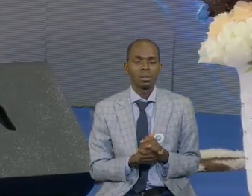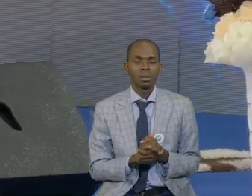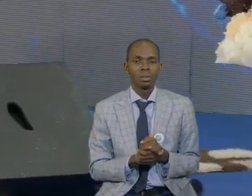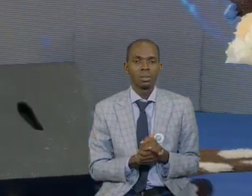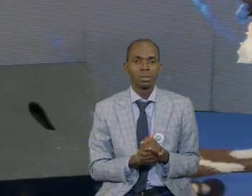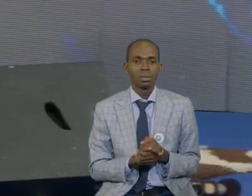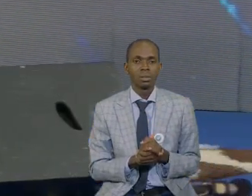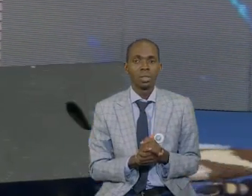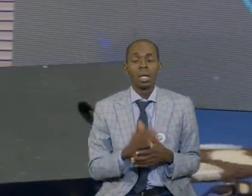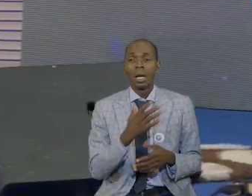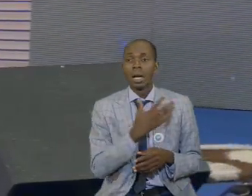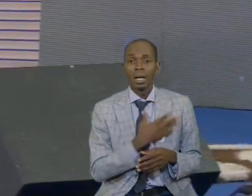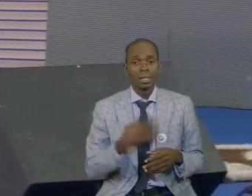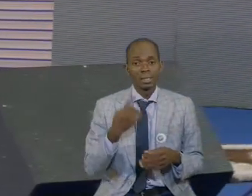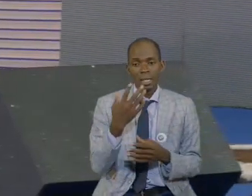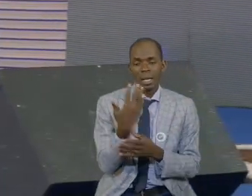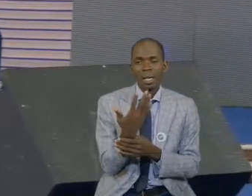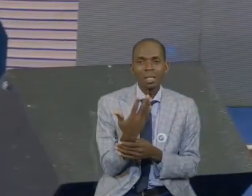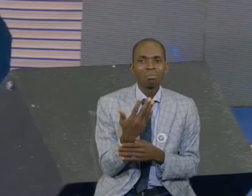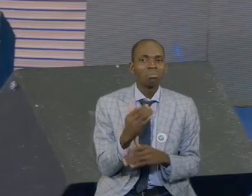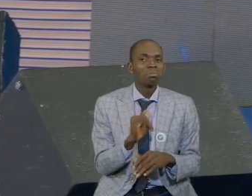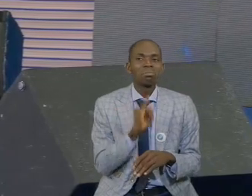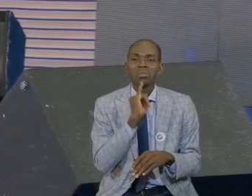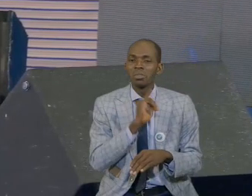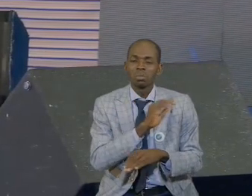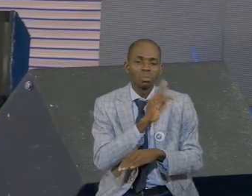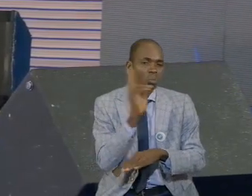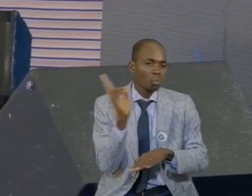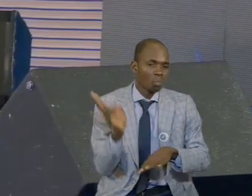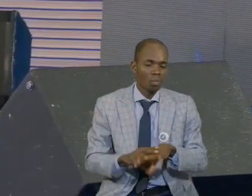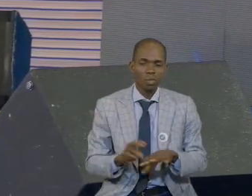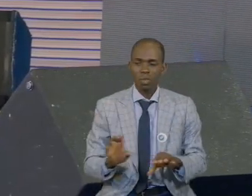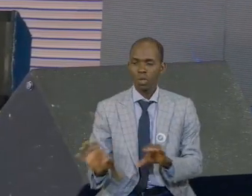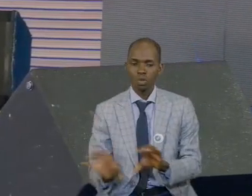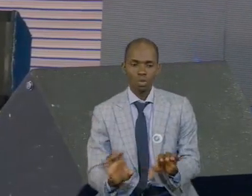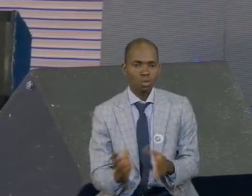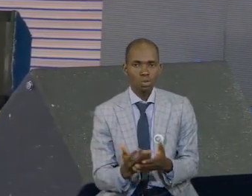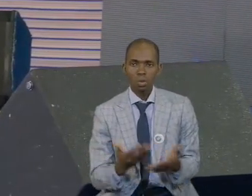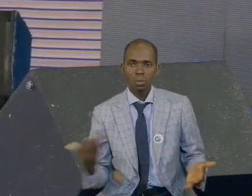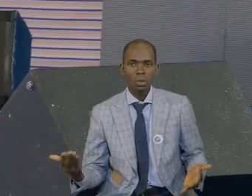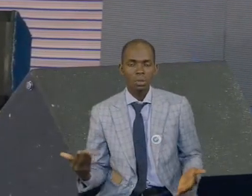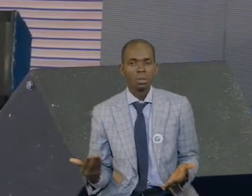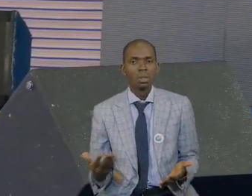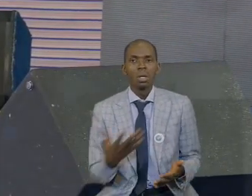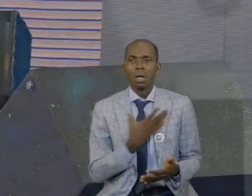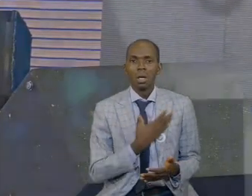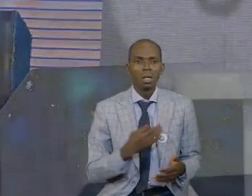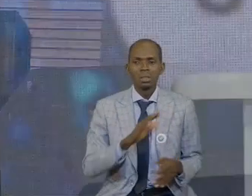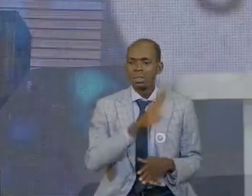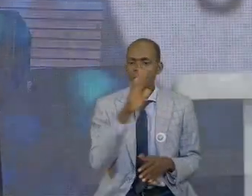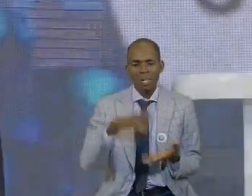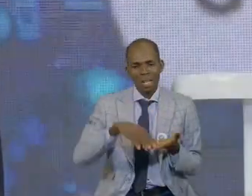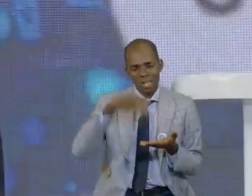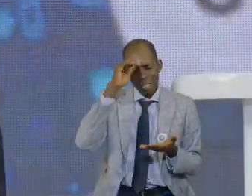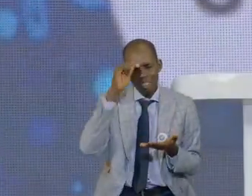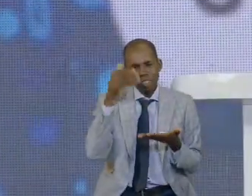And the hand is used to doing something, it doesn't learn any new trick.